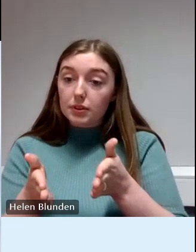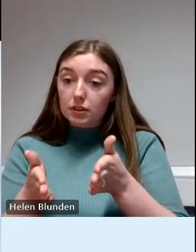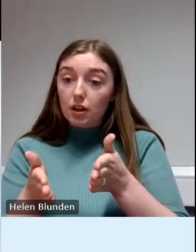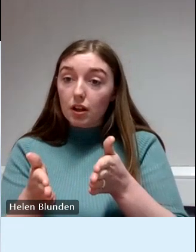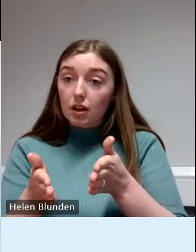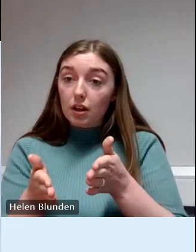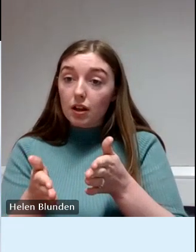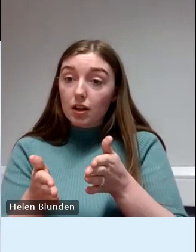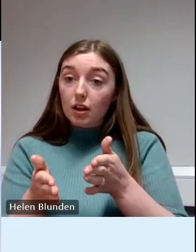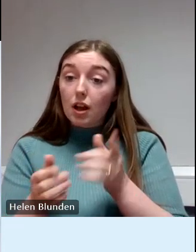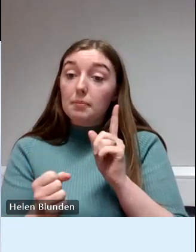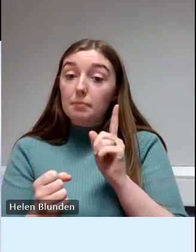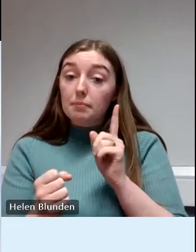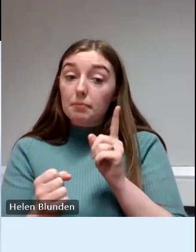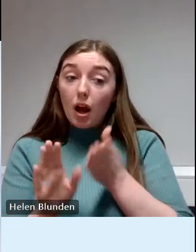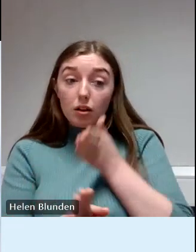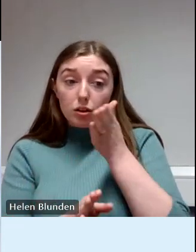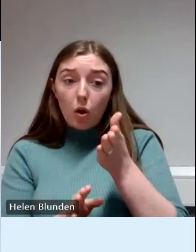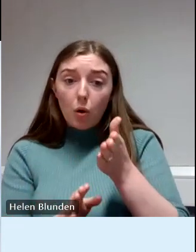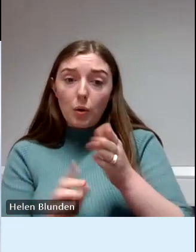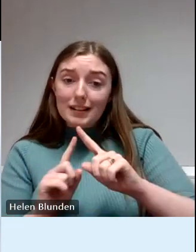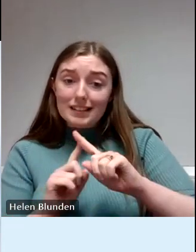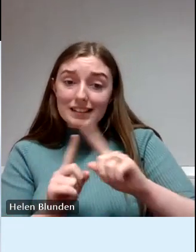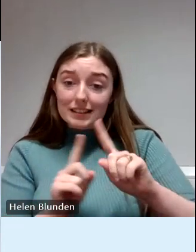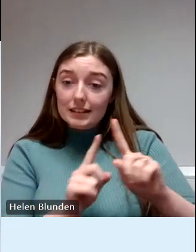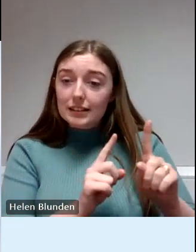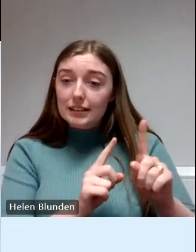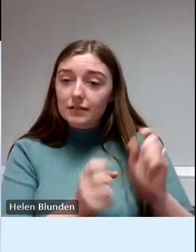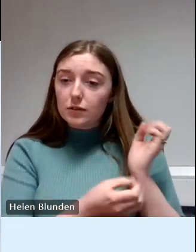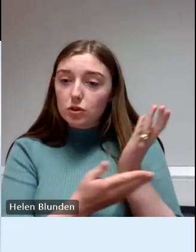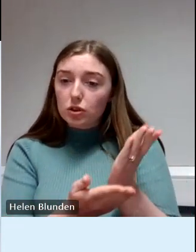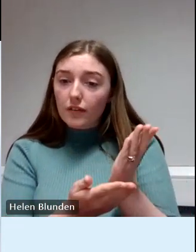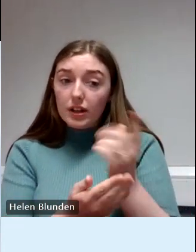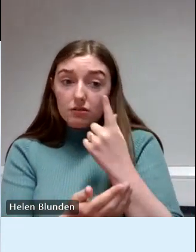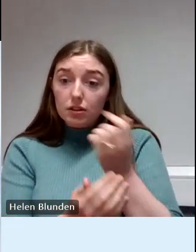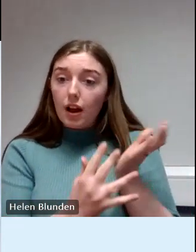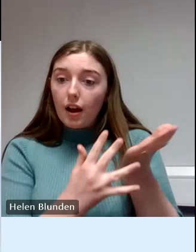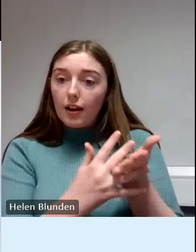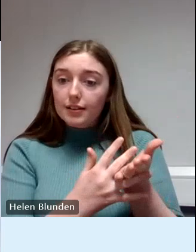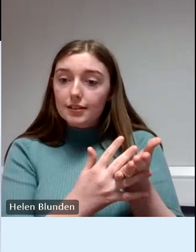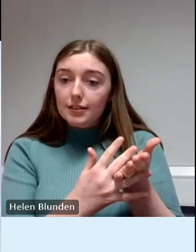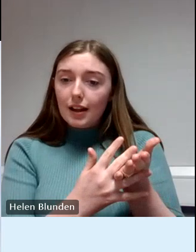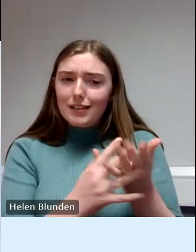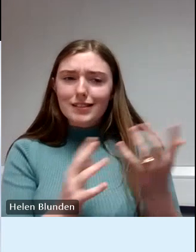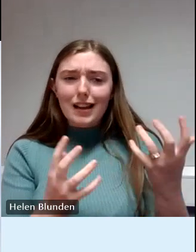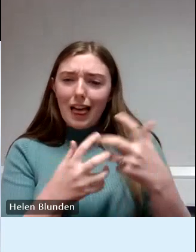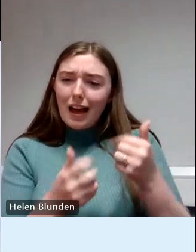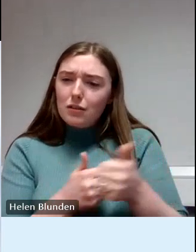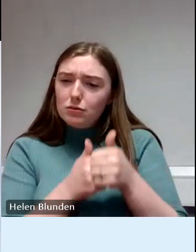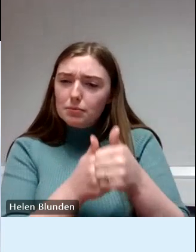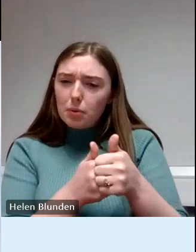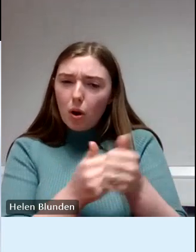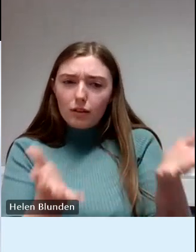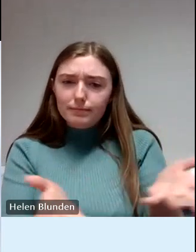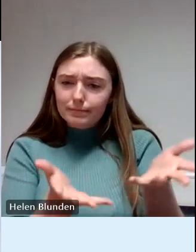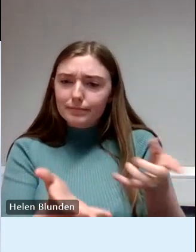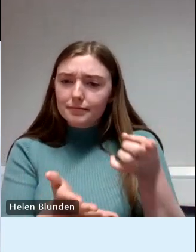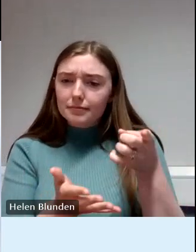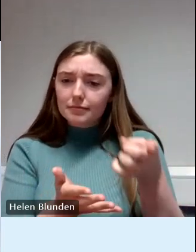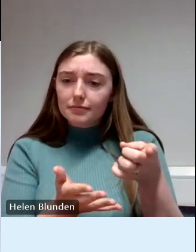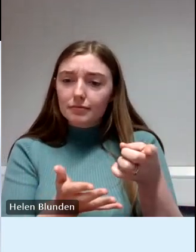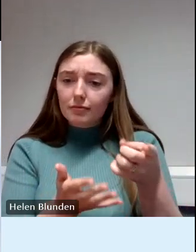one of these other readily accessible services. And to support that, we've developed a local